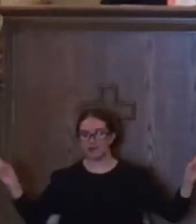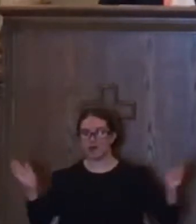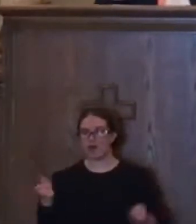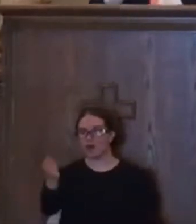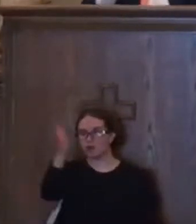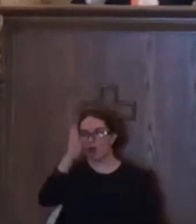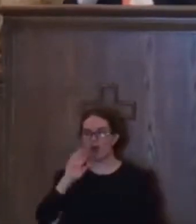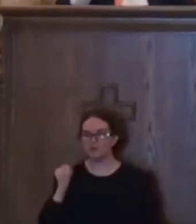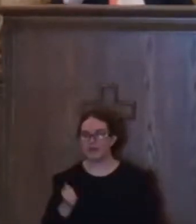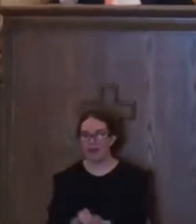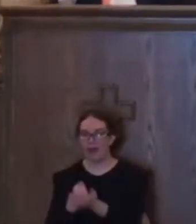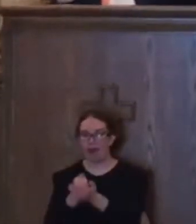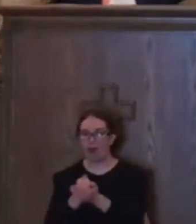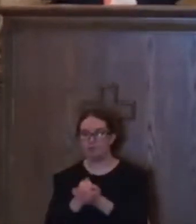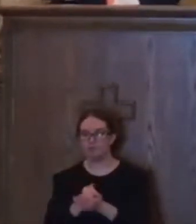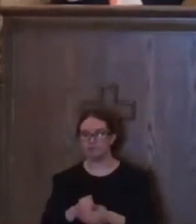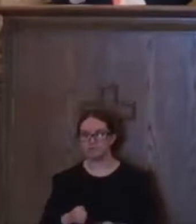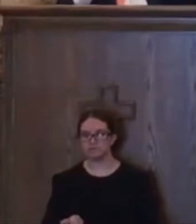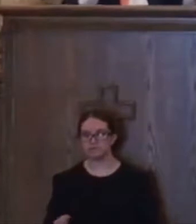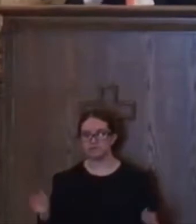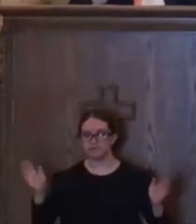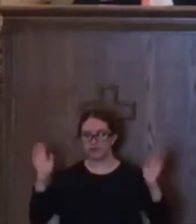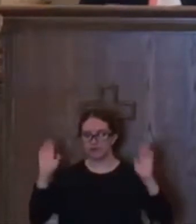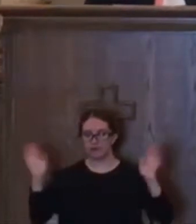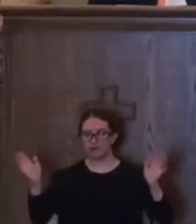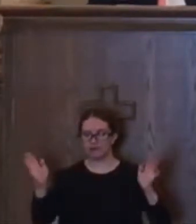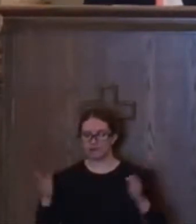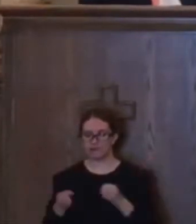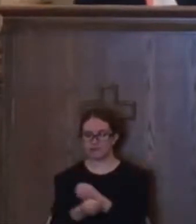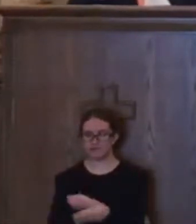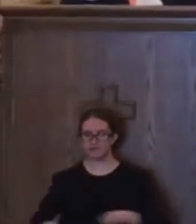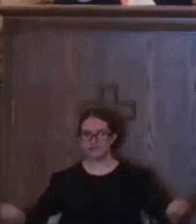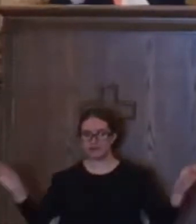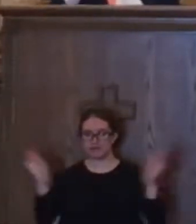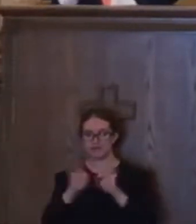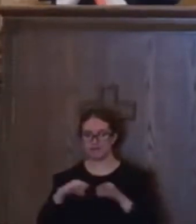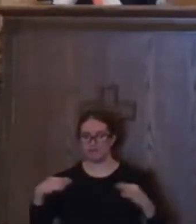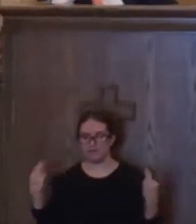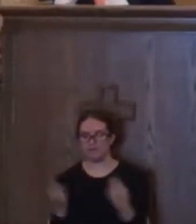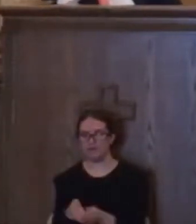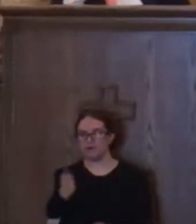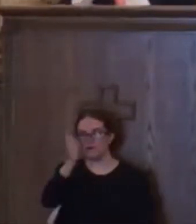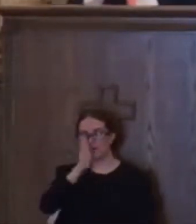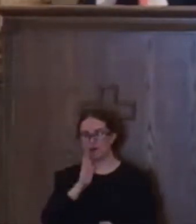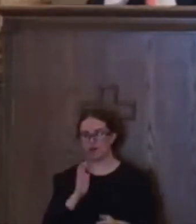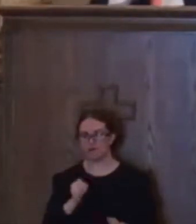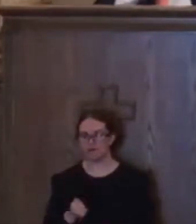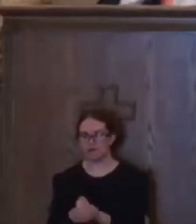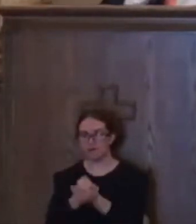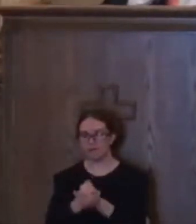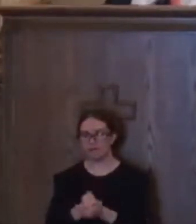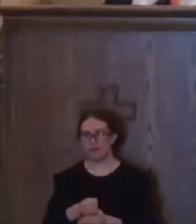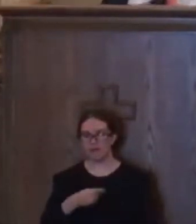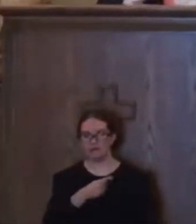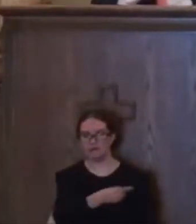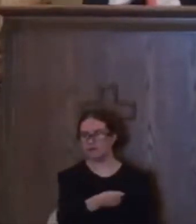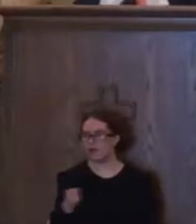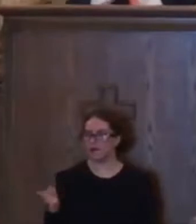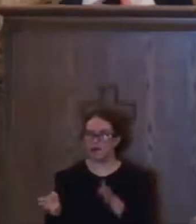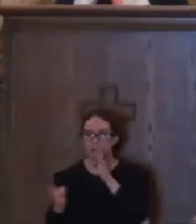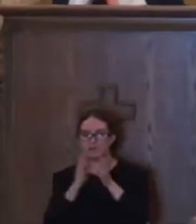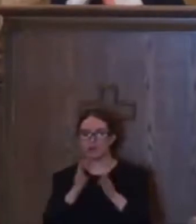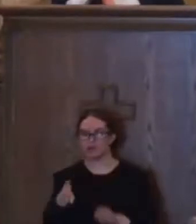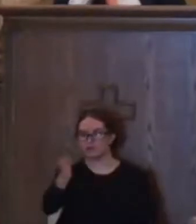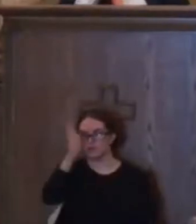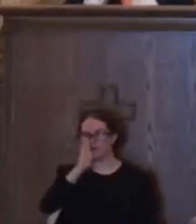God's going to help me. God's going to save my family. God's going to help me. Somebody needs to talk to